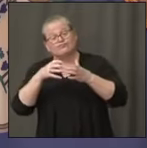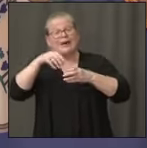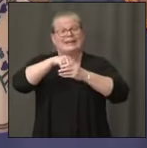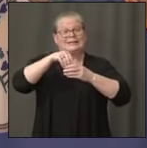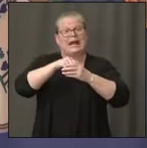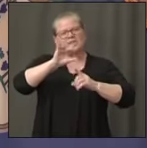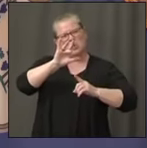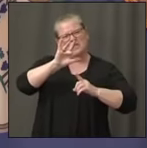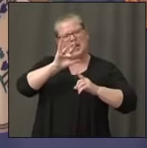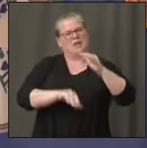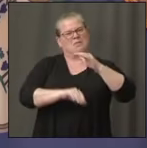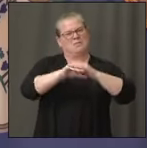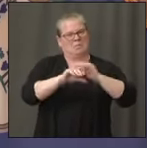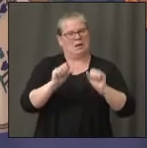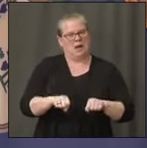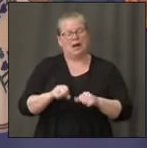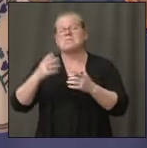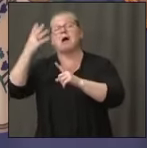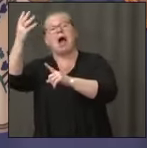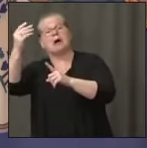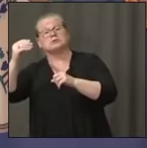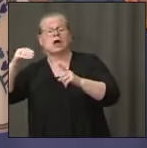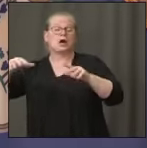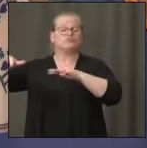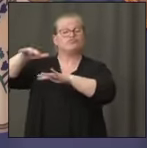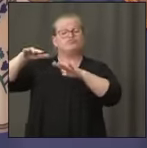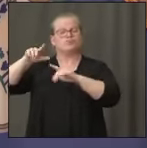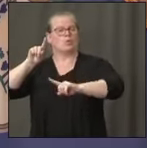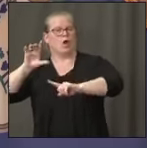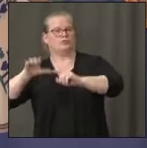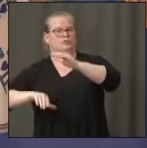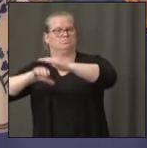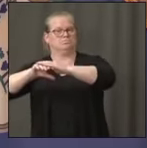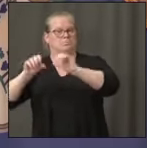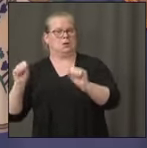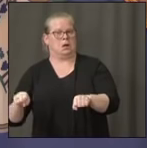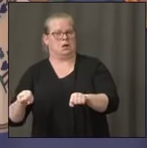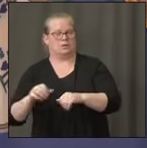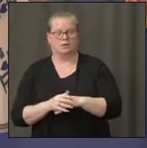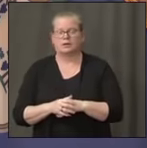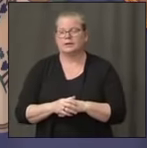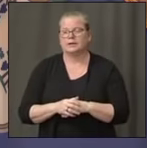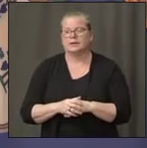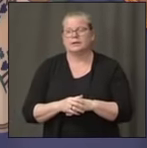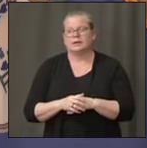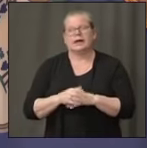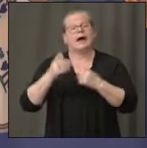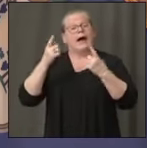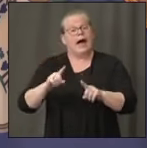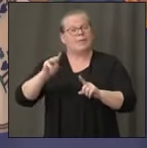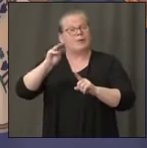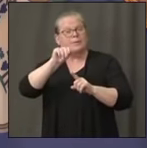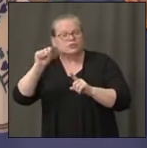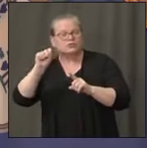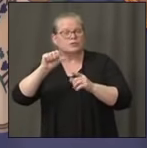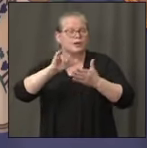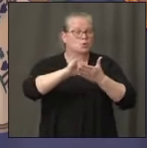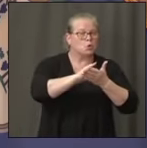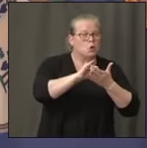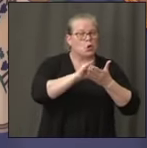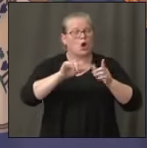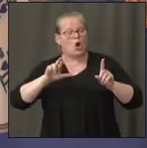Jersey is a little more ambitious on that front. You know, Massachusetts and New York, Rhode Island, sort of comparable